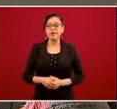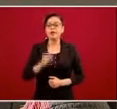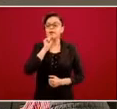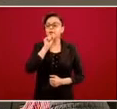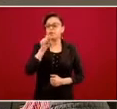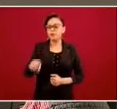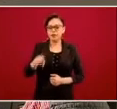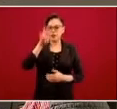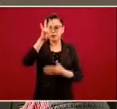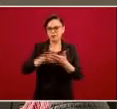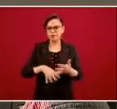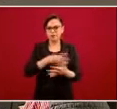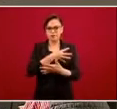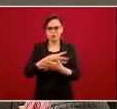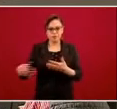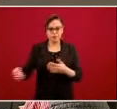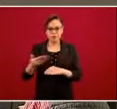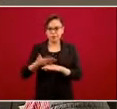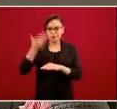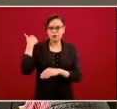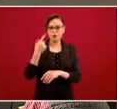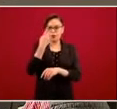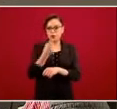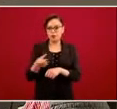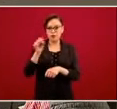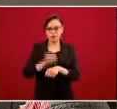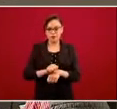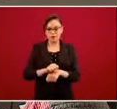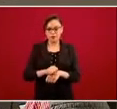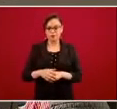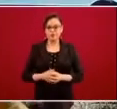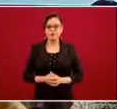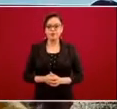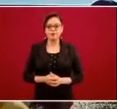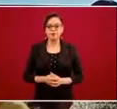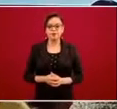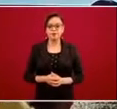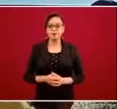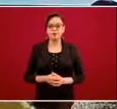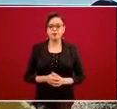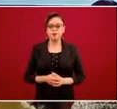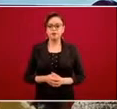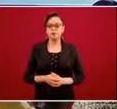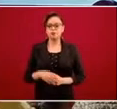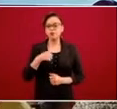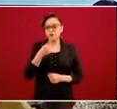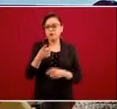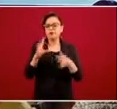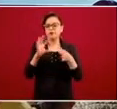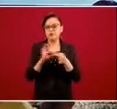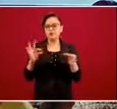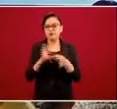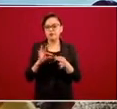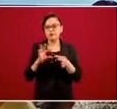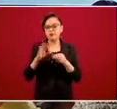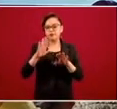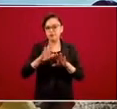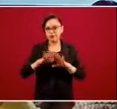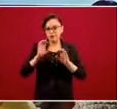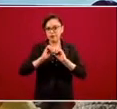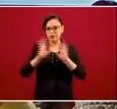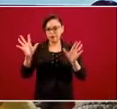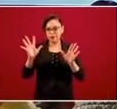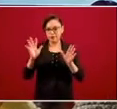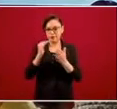units nationwide. This is now the same chart that I showed you last week, meaning it is the same